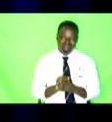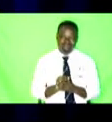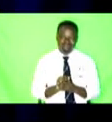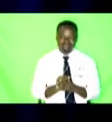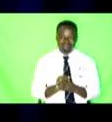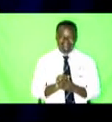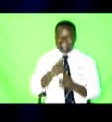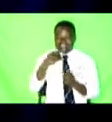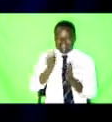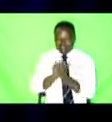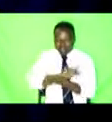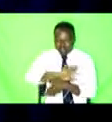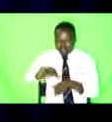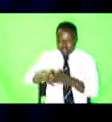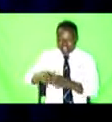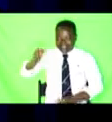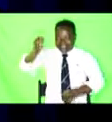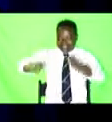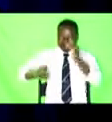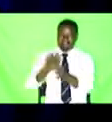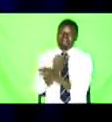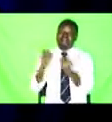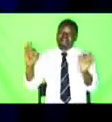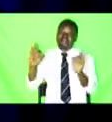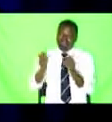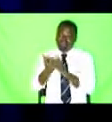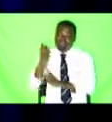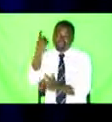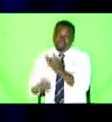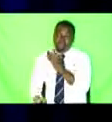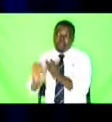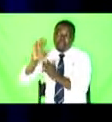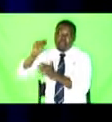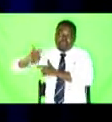are justified freely by his grace